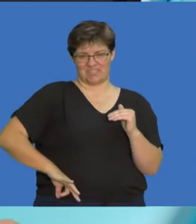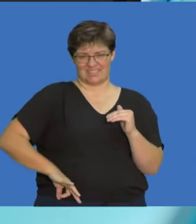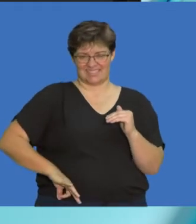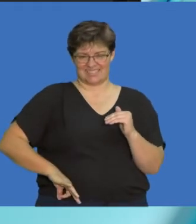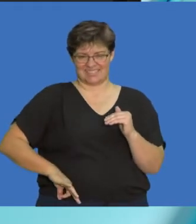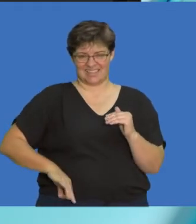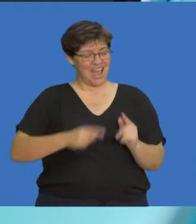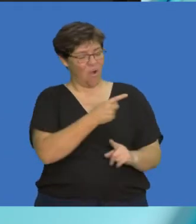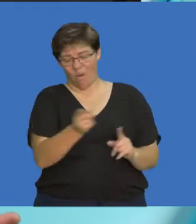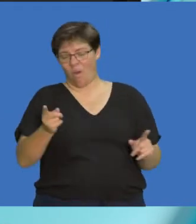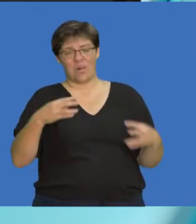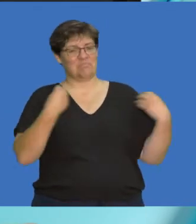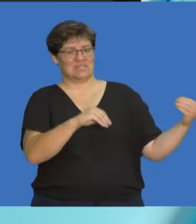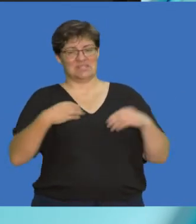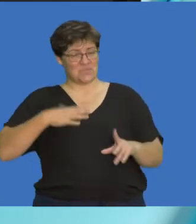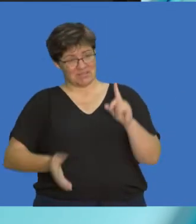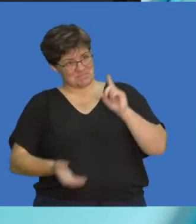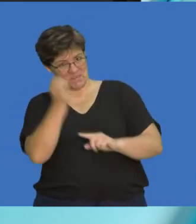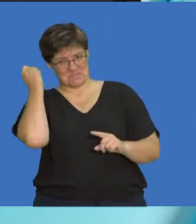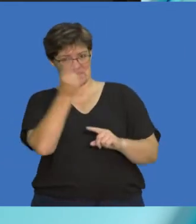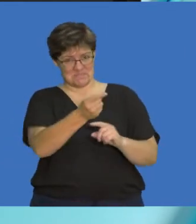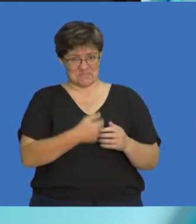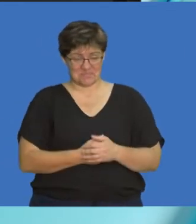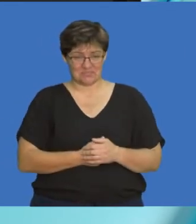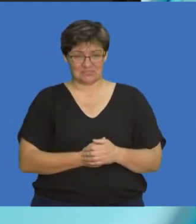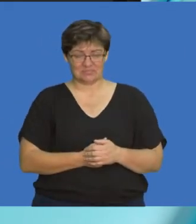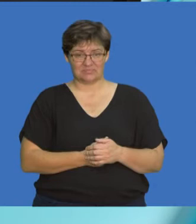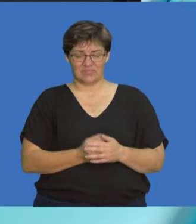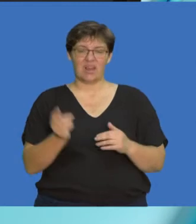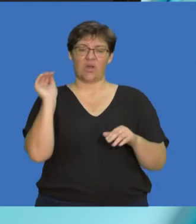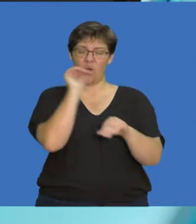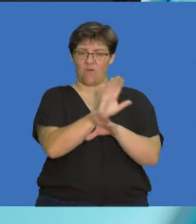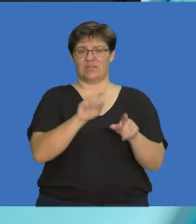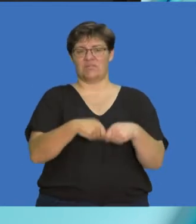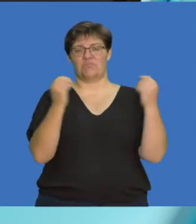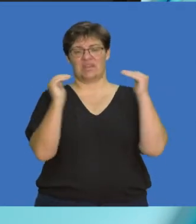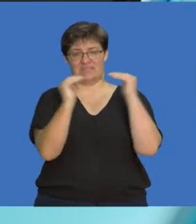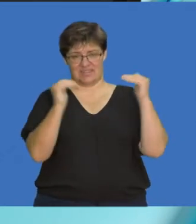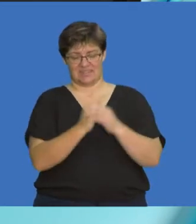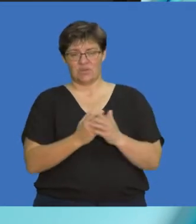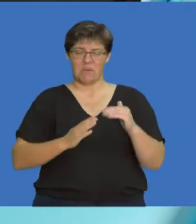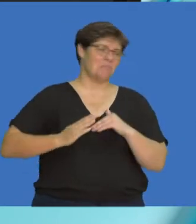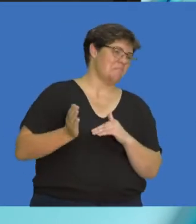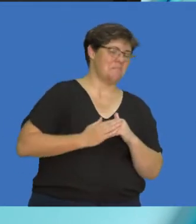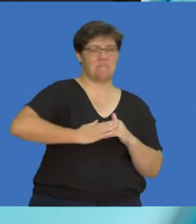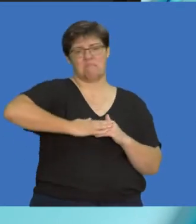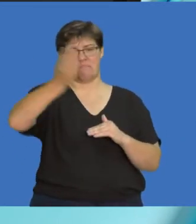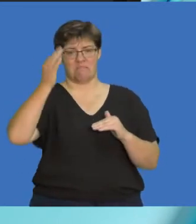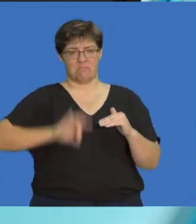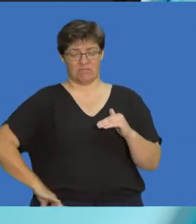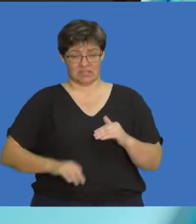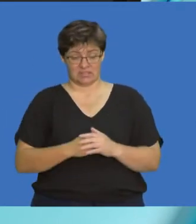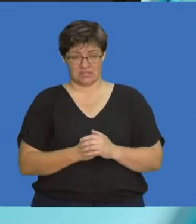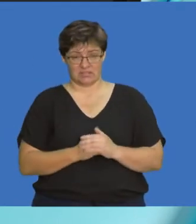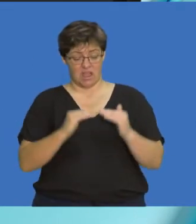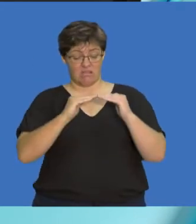every enterprise's ideal and dream, to produce well over the break-even point to maximize the profits.